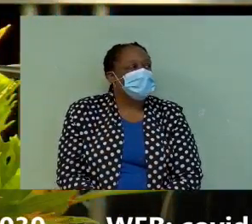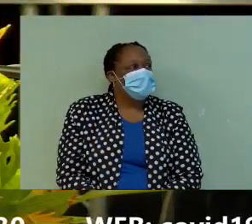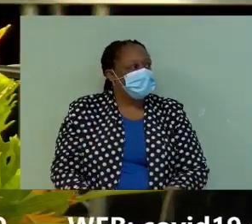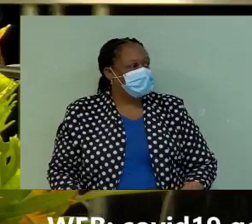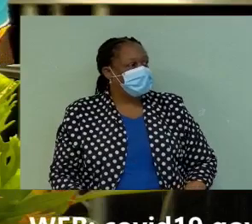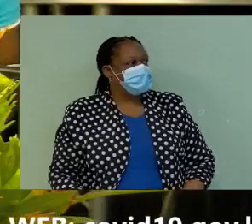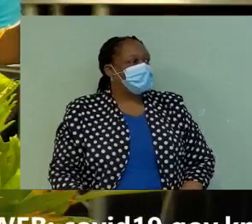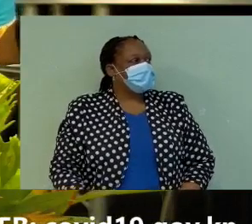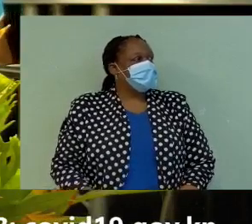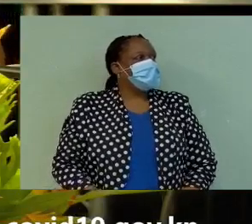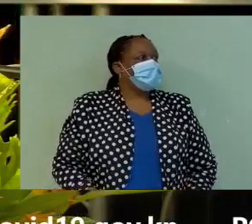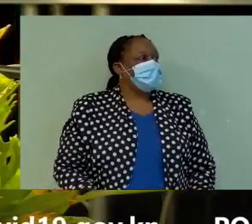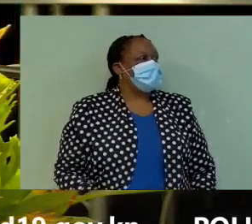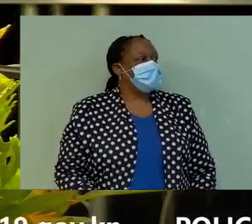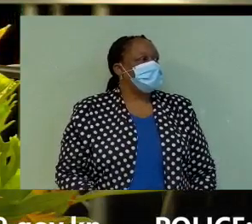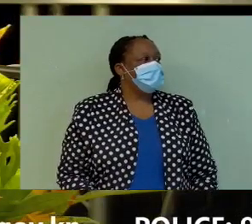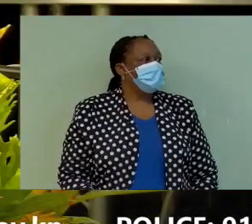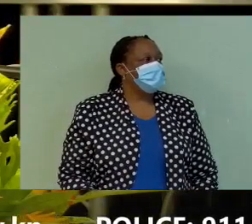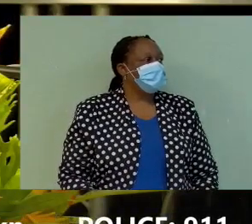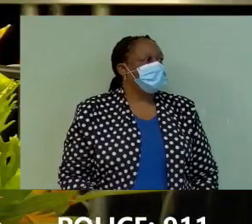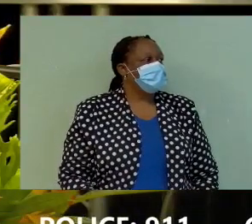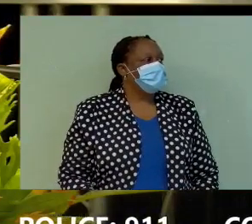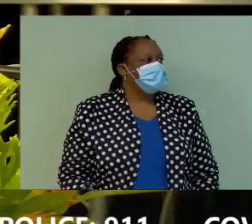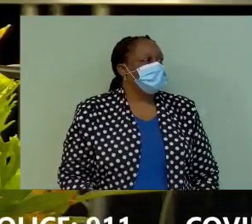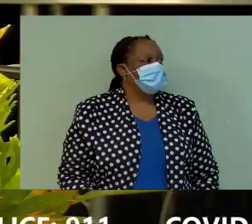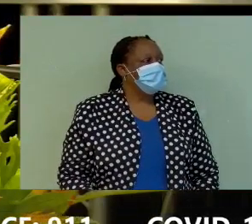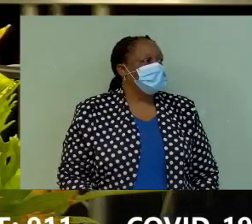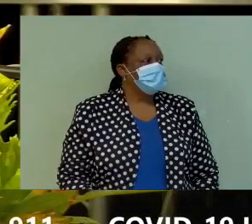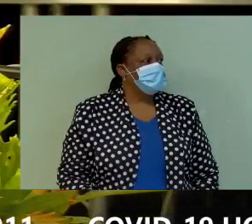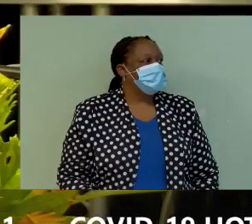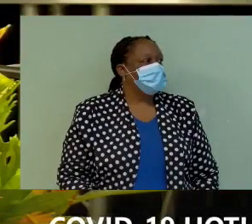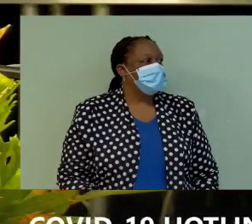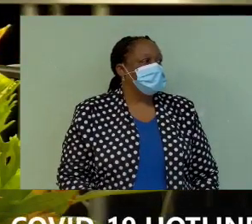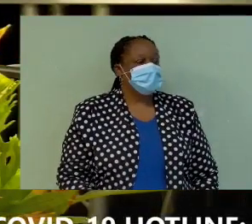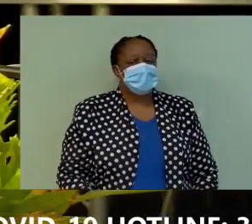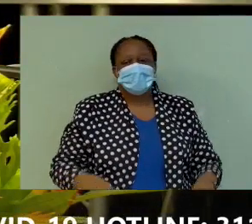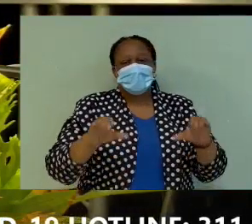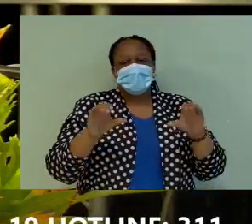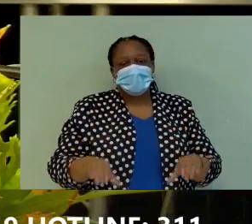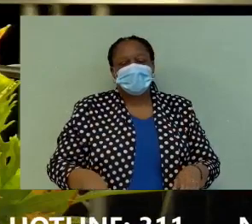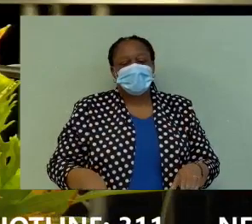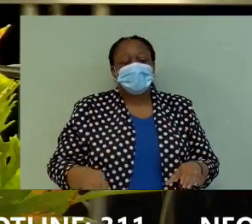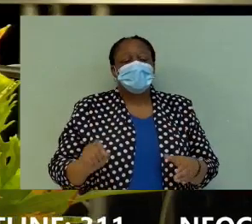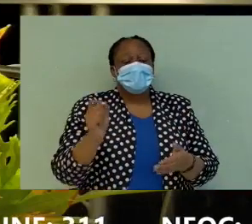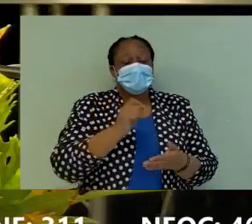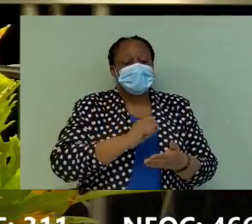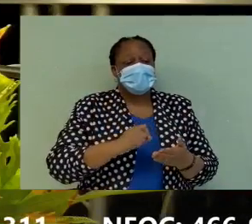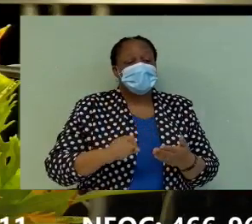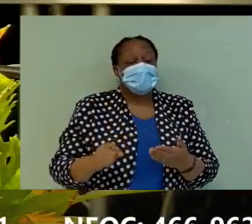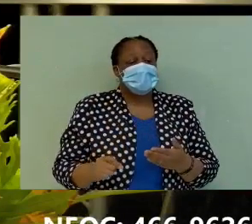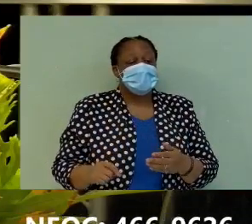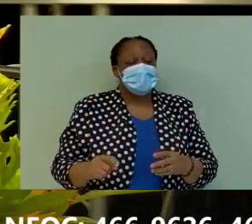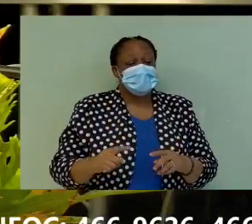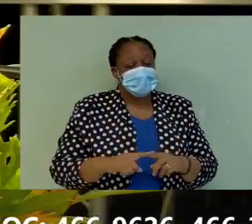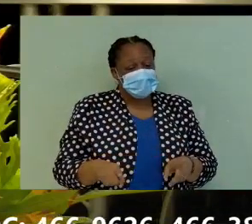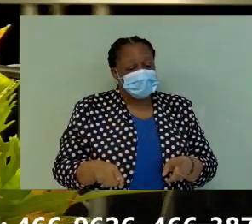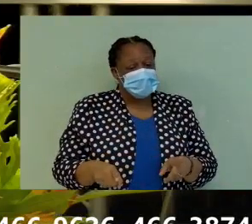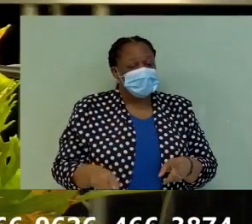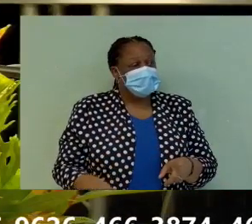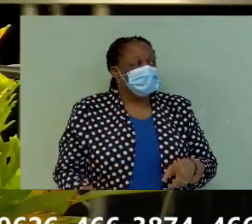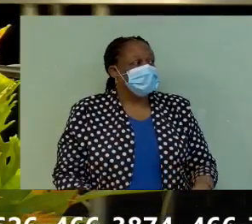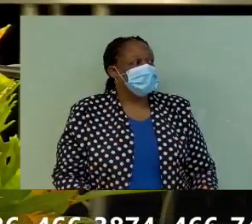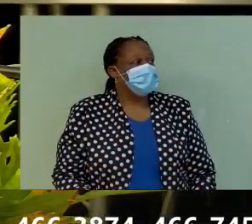Good evening again. Short answer, yes, you can apply. However, as I explained earlier,